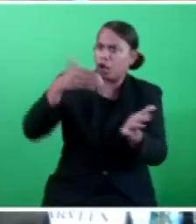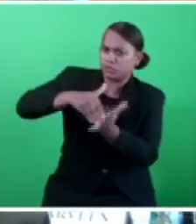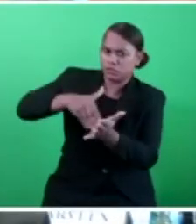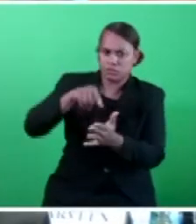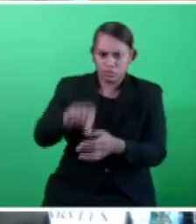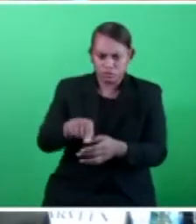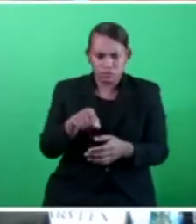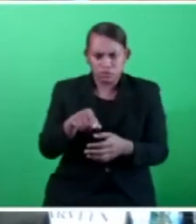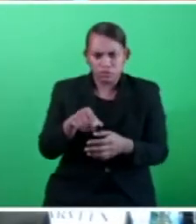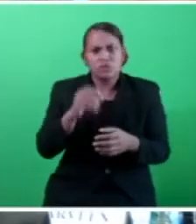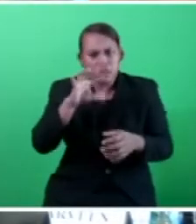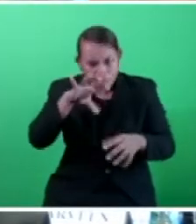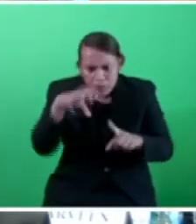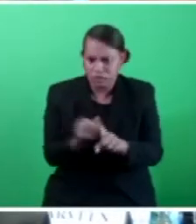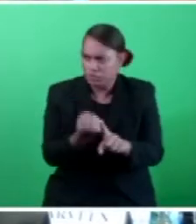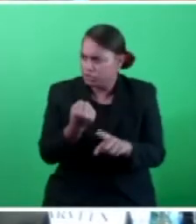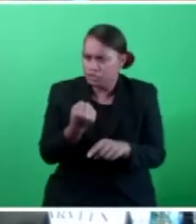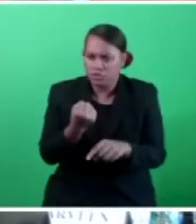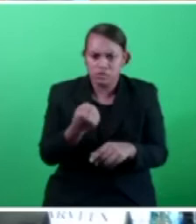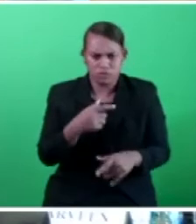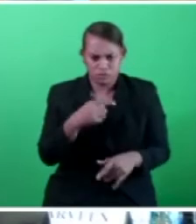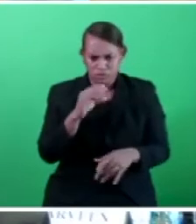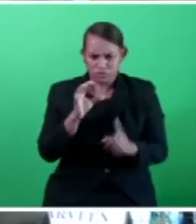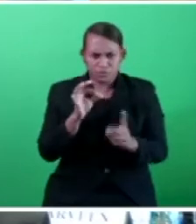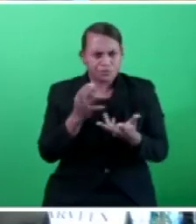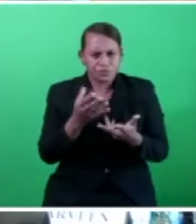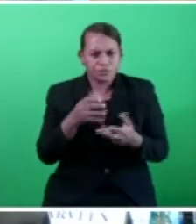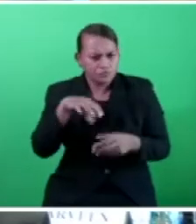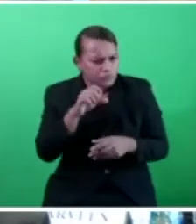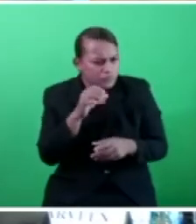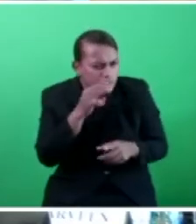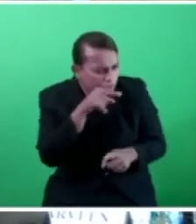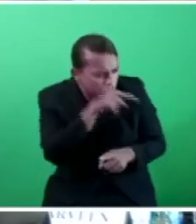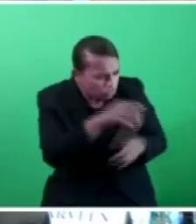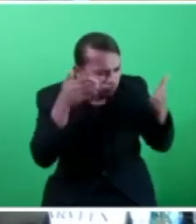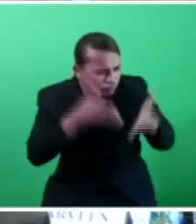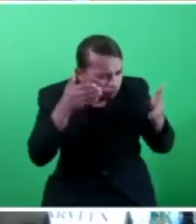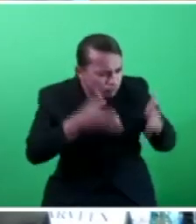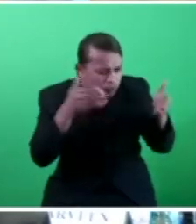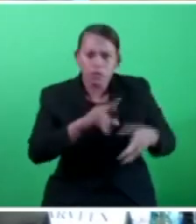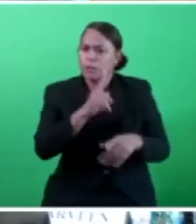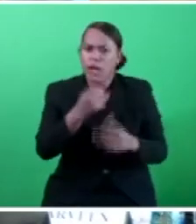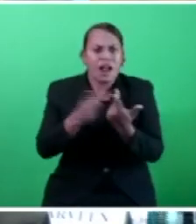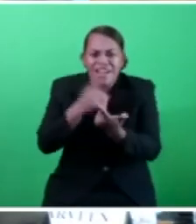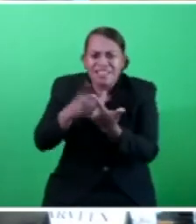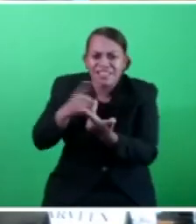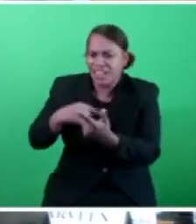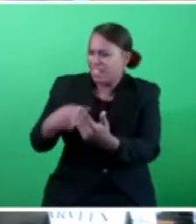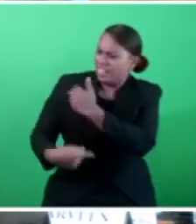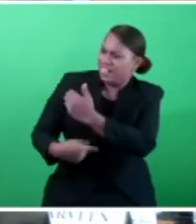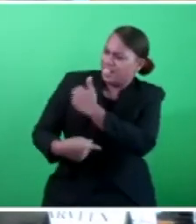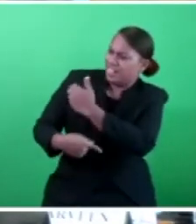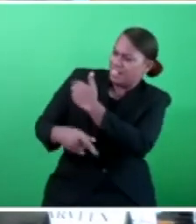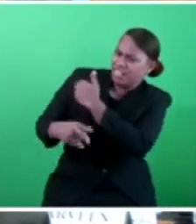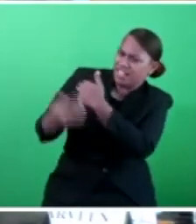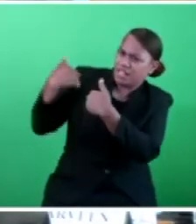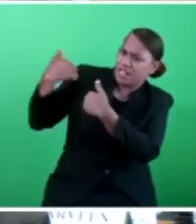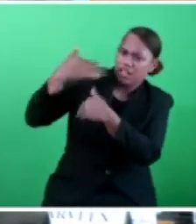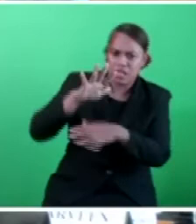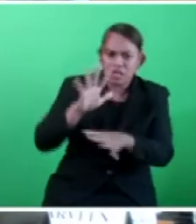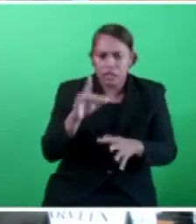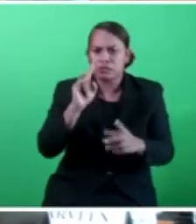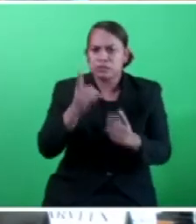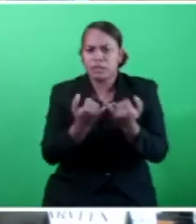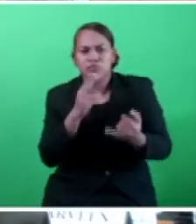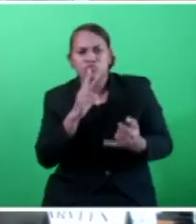off rumors, criticism, petitions, fake news, and community panic, then we will not be ready. It will be more likely that the disease